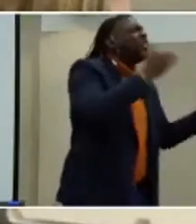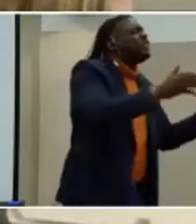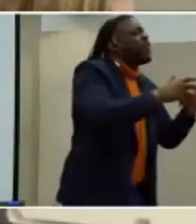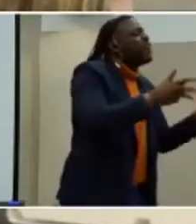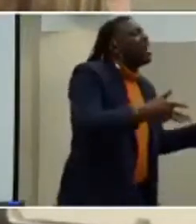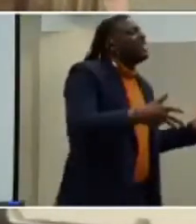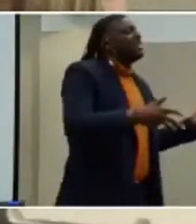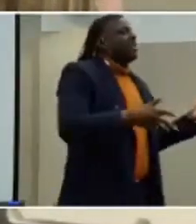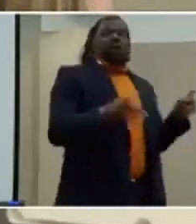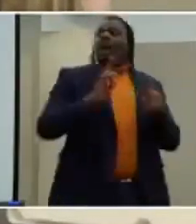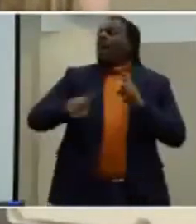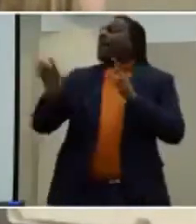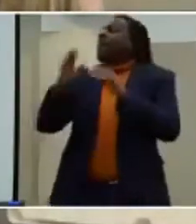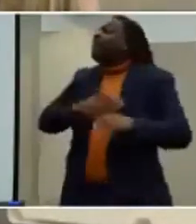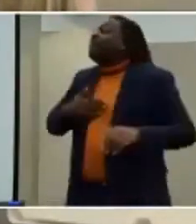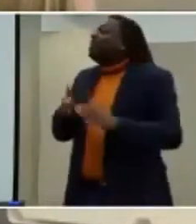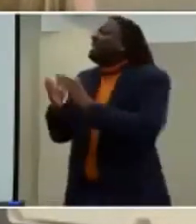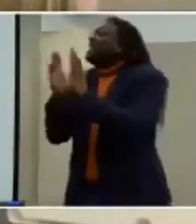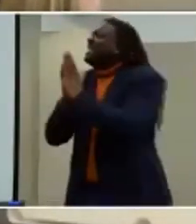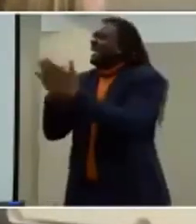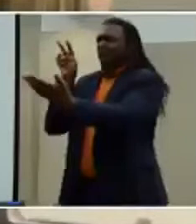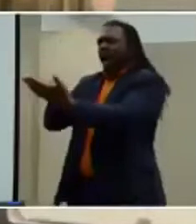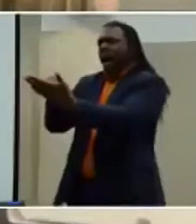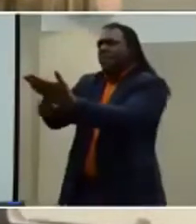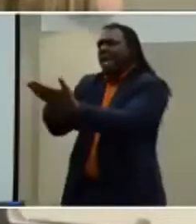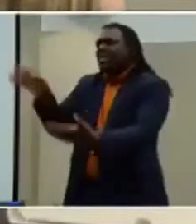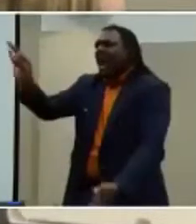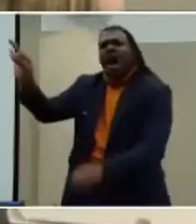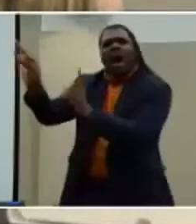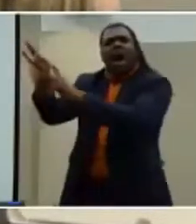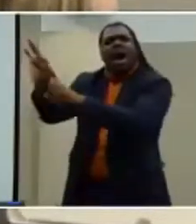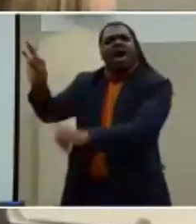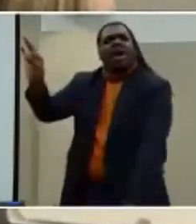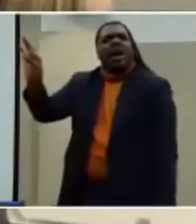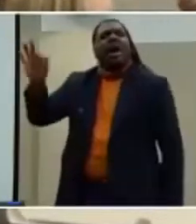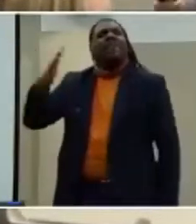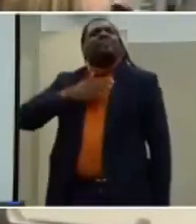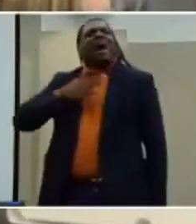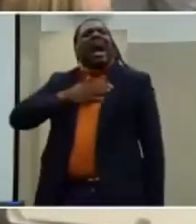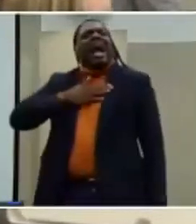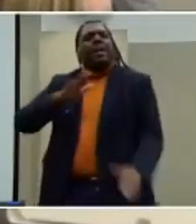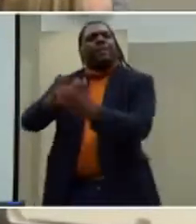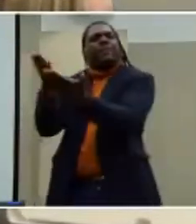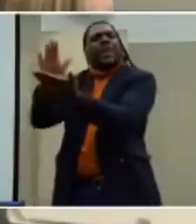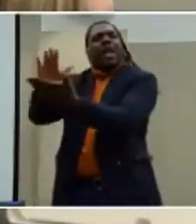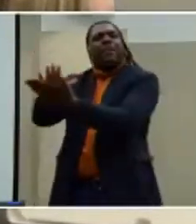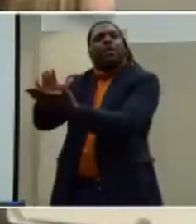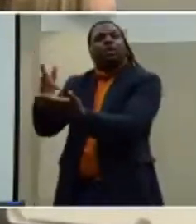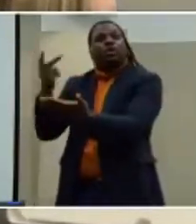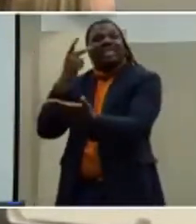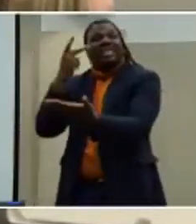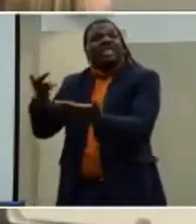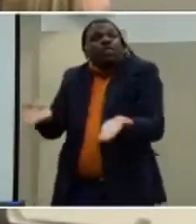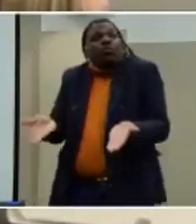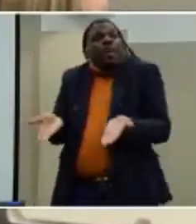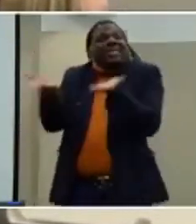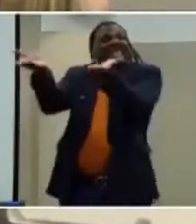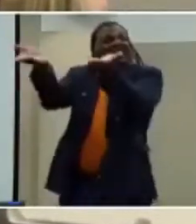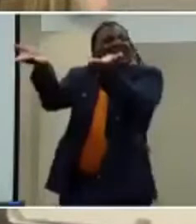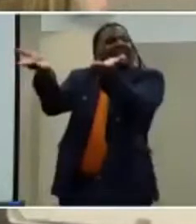much. Can I just ask you to please look, page 9 of my handout has some